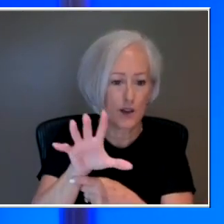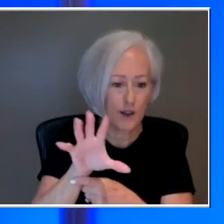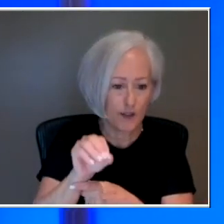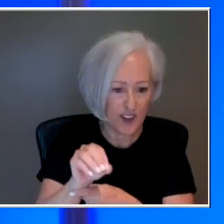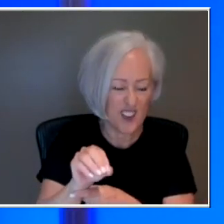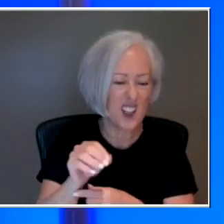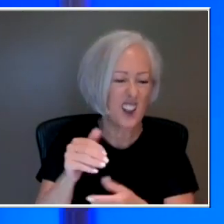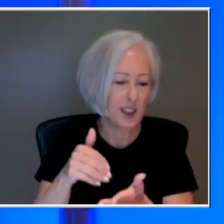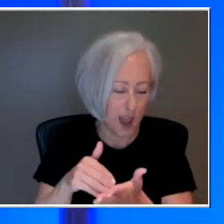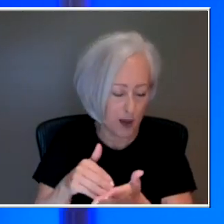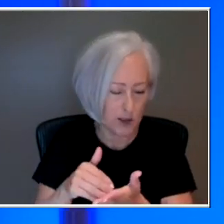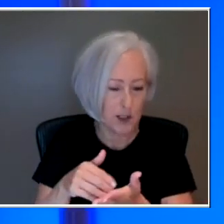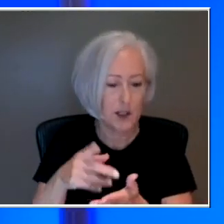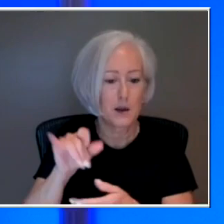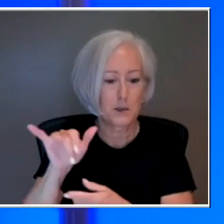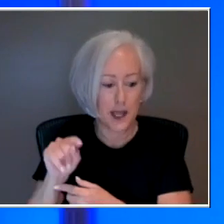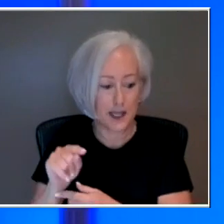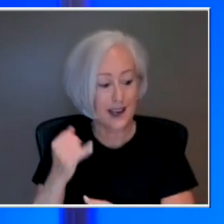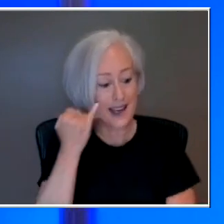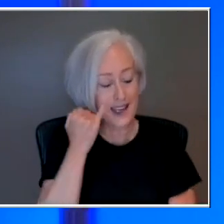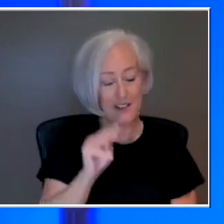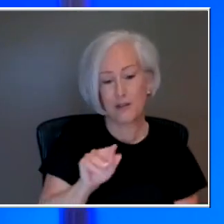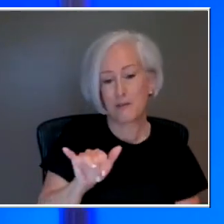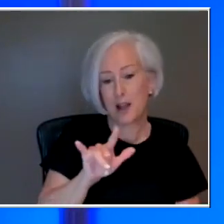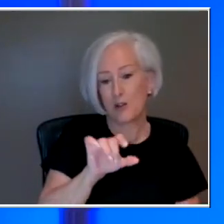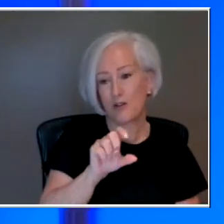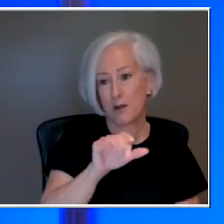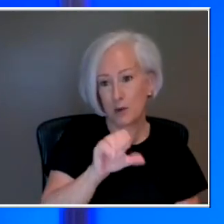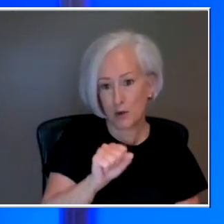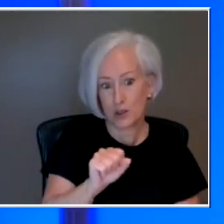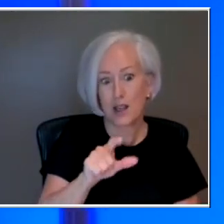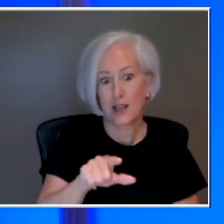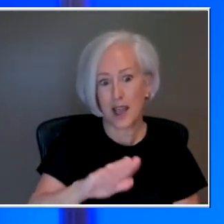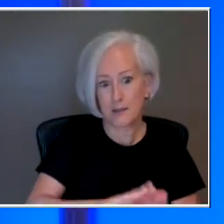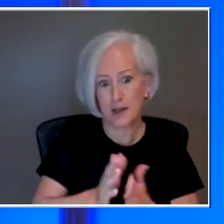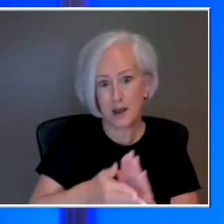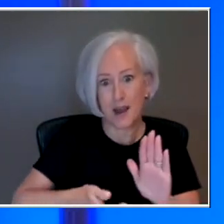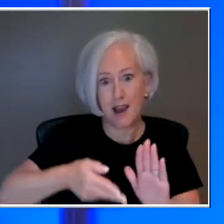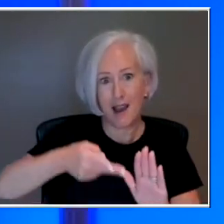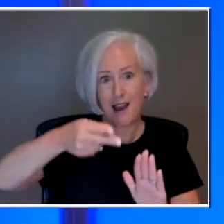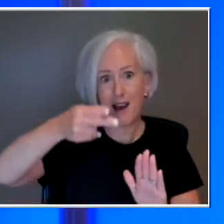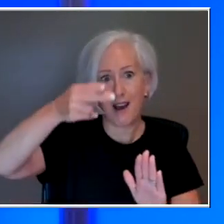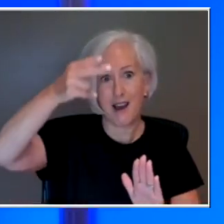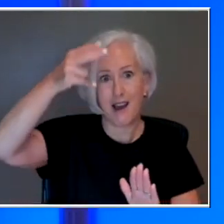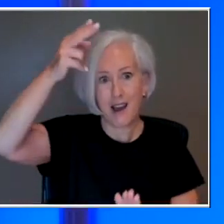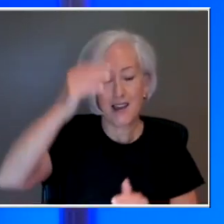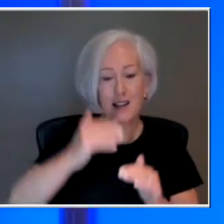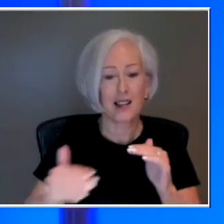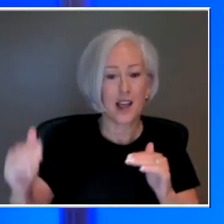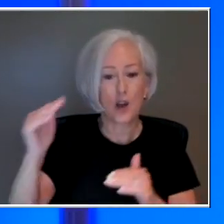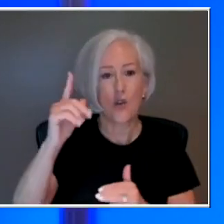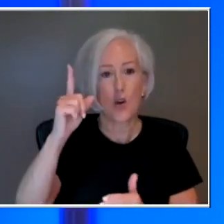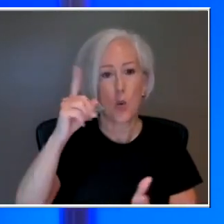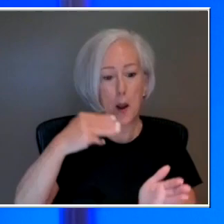you have thrombocytosis, the platelet count can go very high, so it can go above 1 million. And